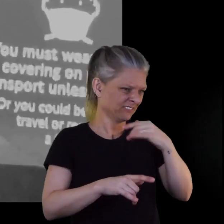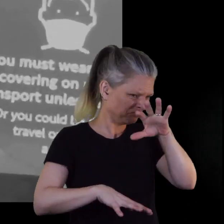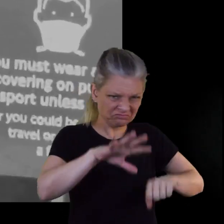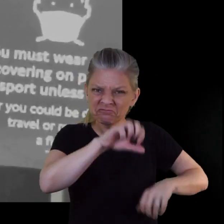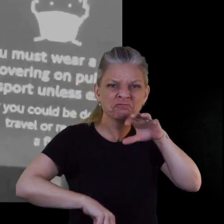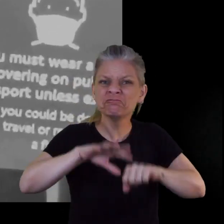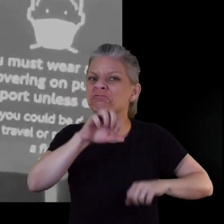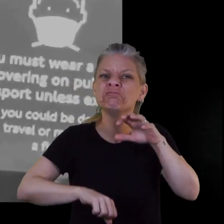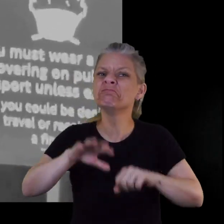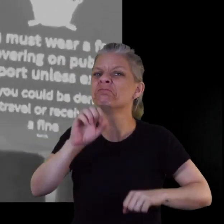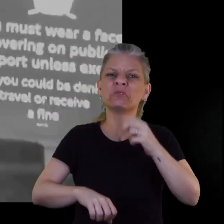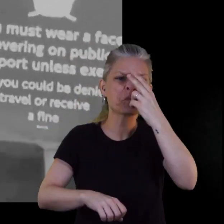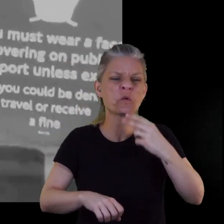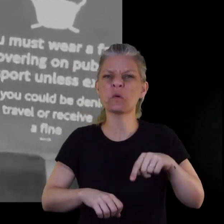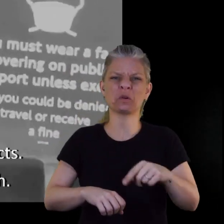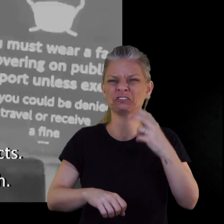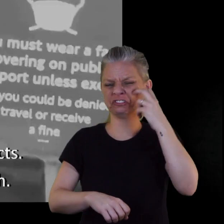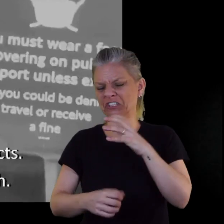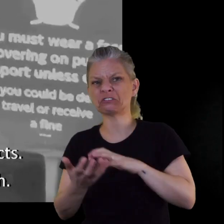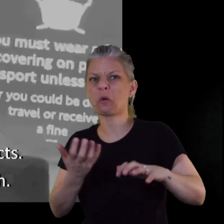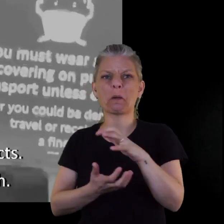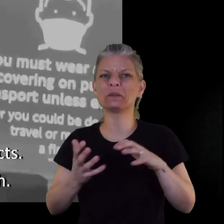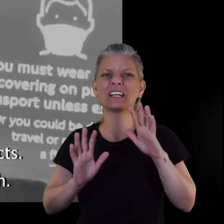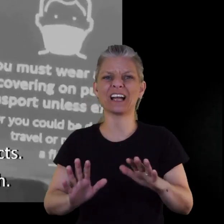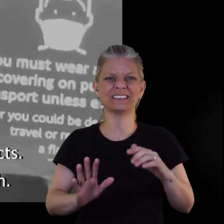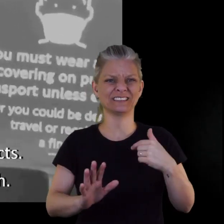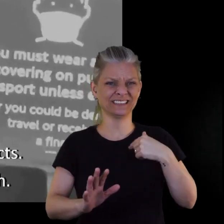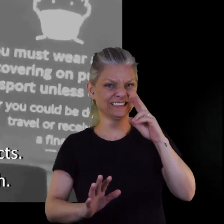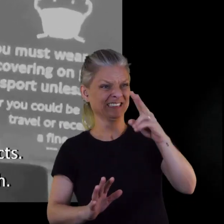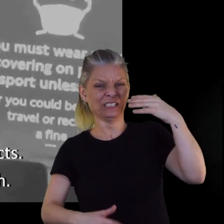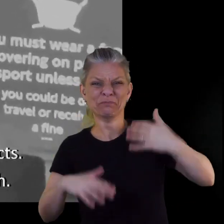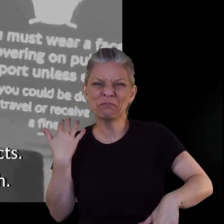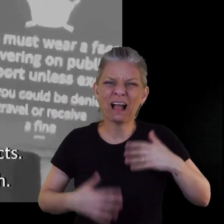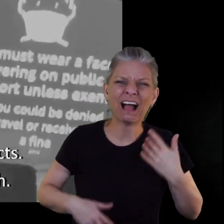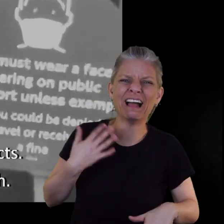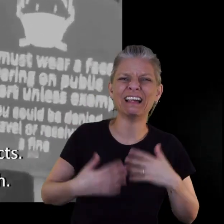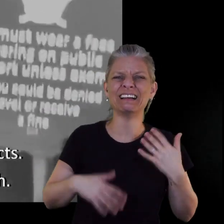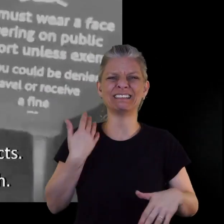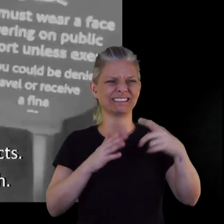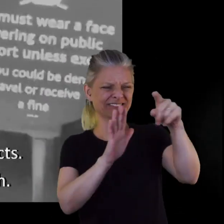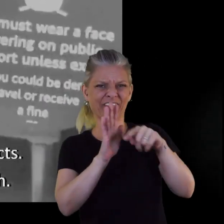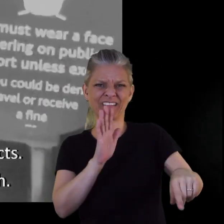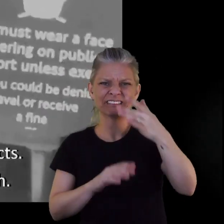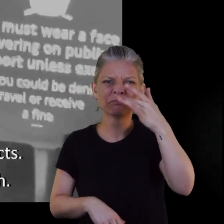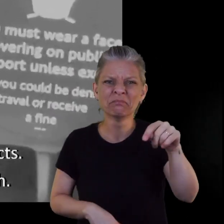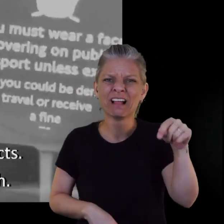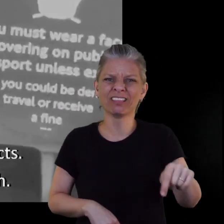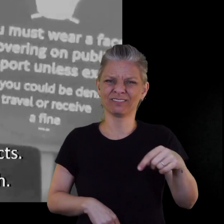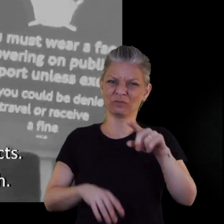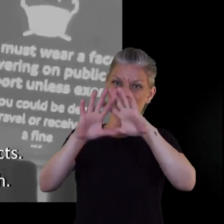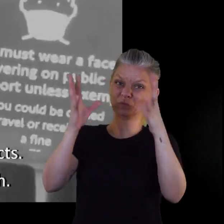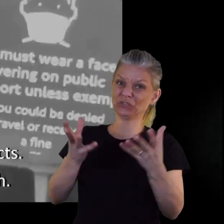tore down the old throne. Shit's complex. I saw the pain in the pedestal, the myth it reflects. I can't let the